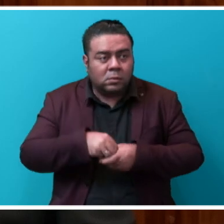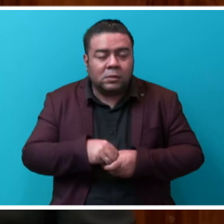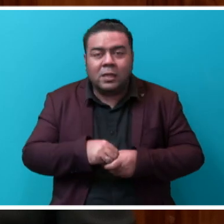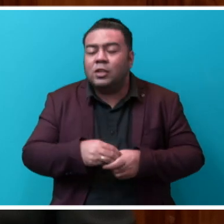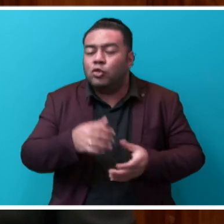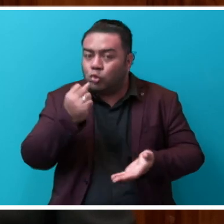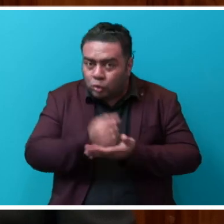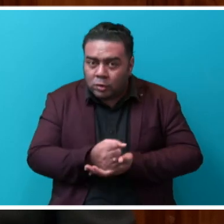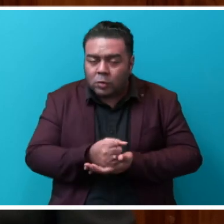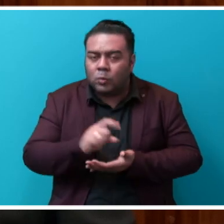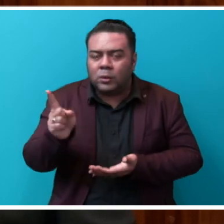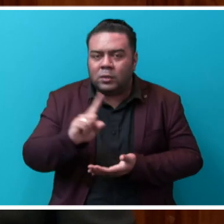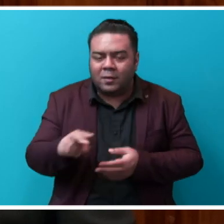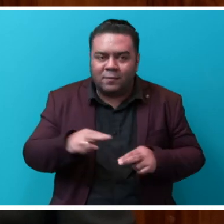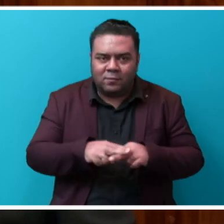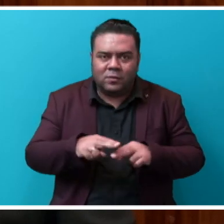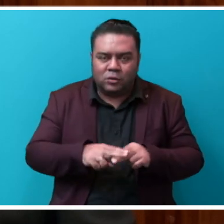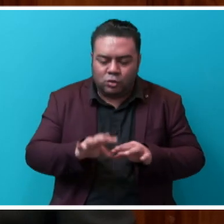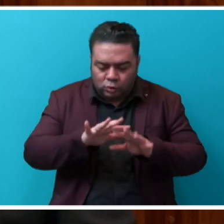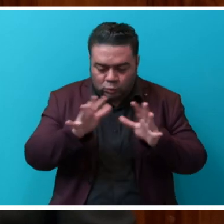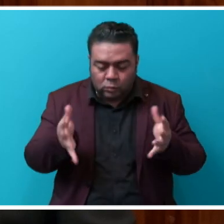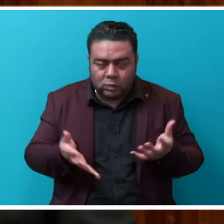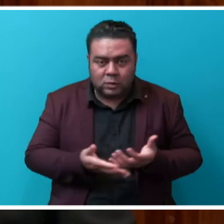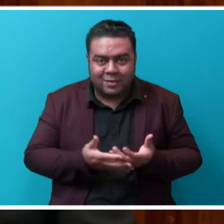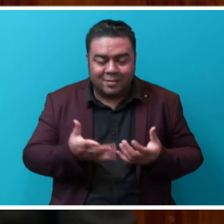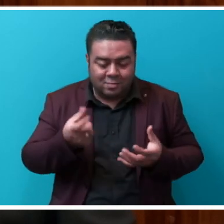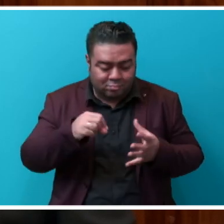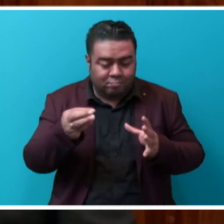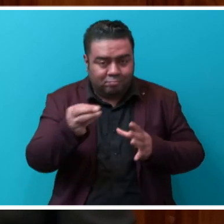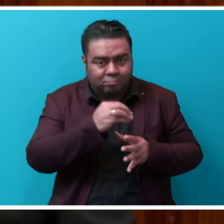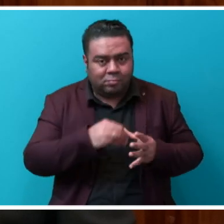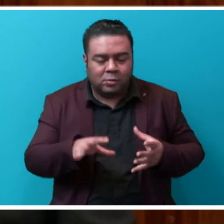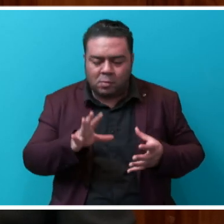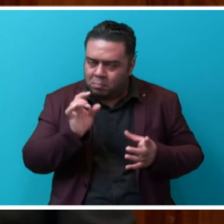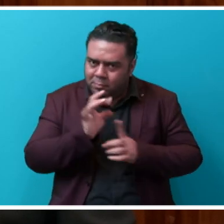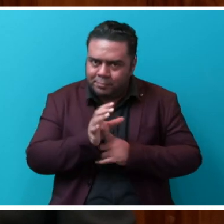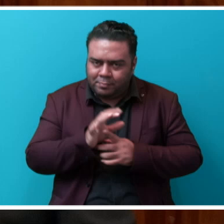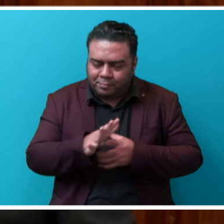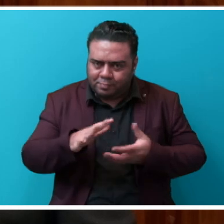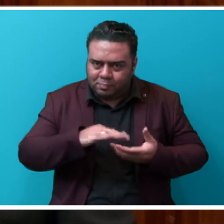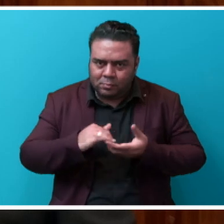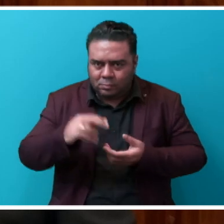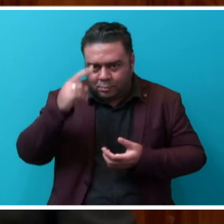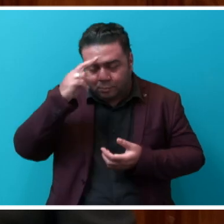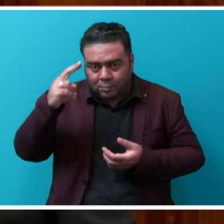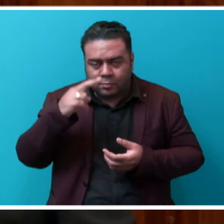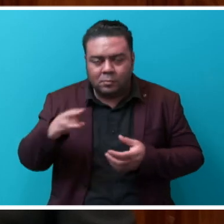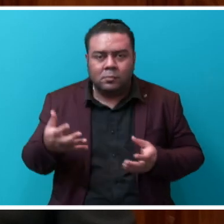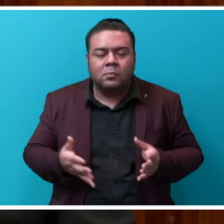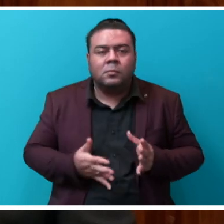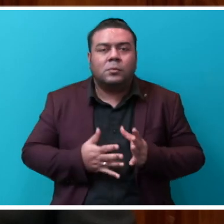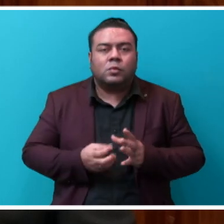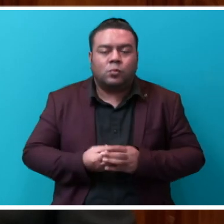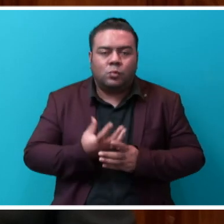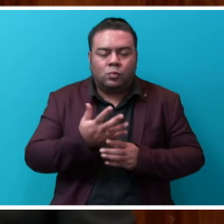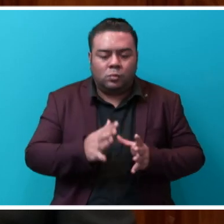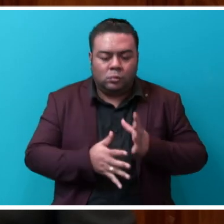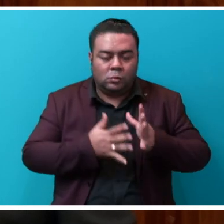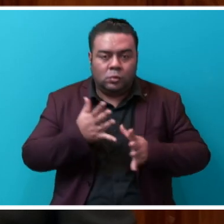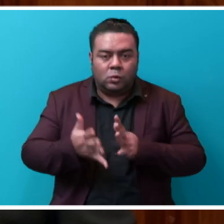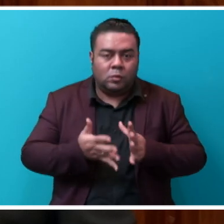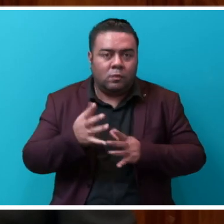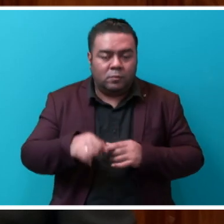ensuring Fijians across the globe remain integral to the national growth story of our country.